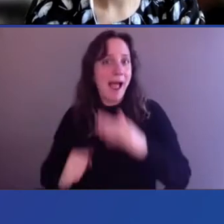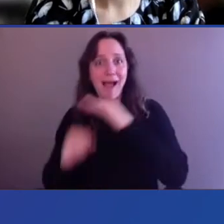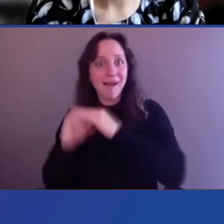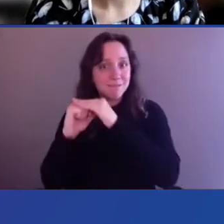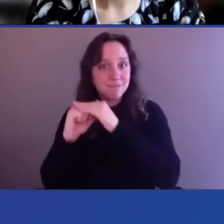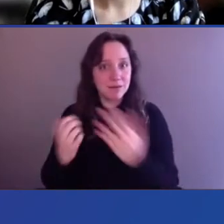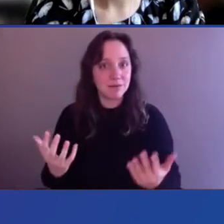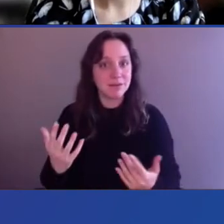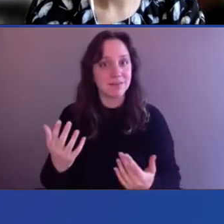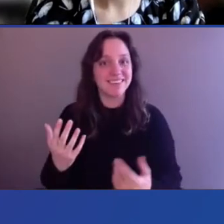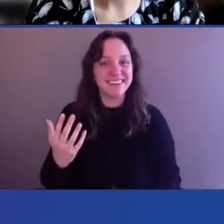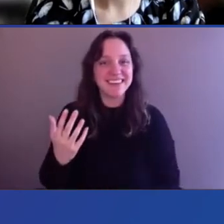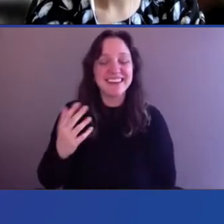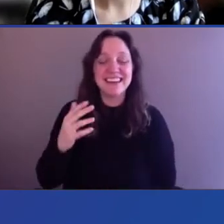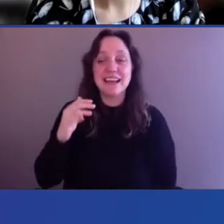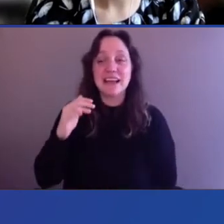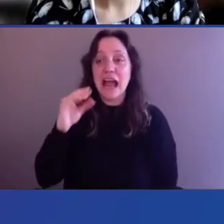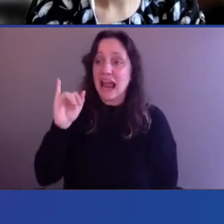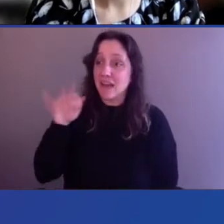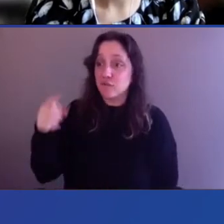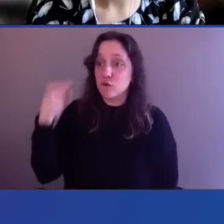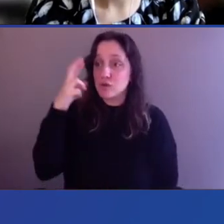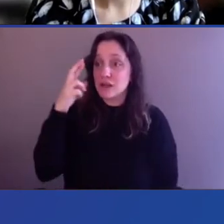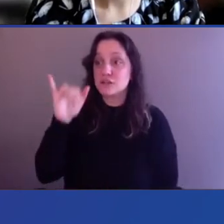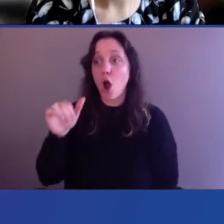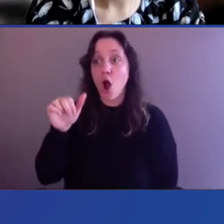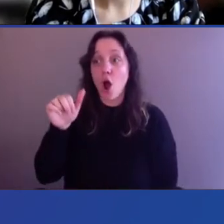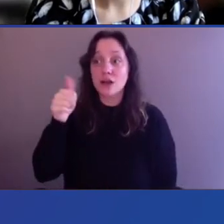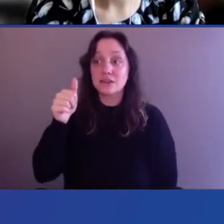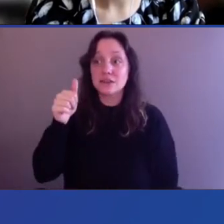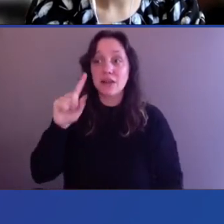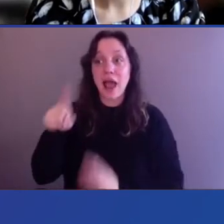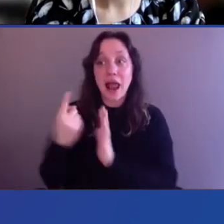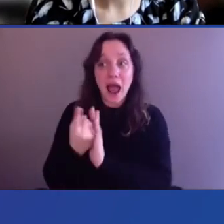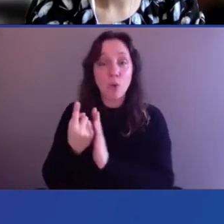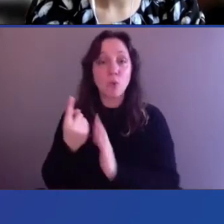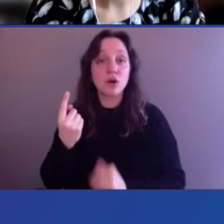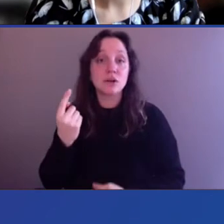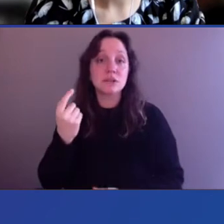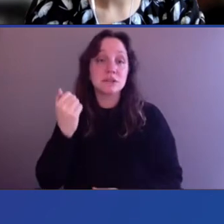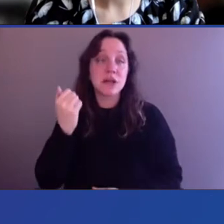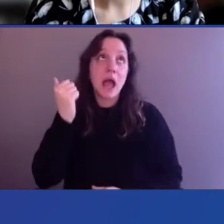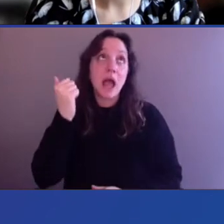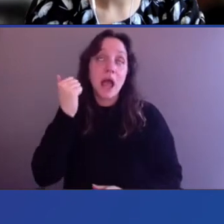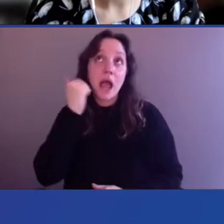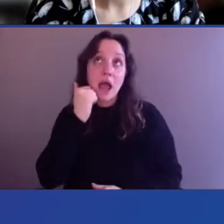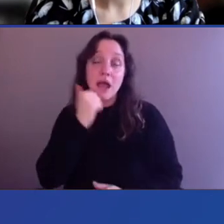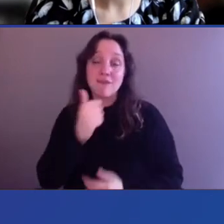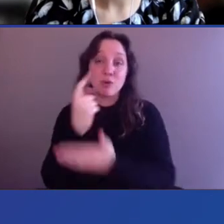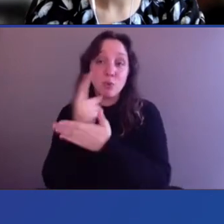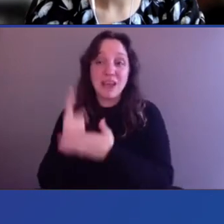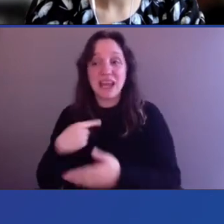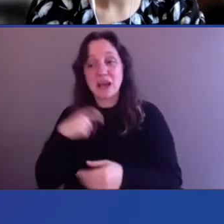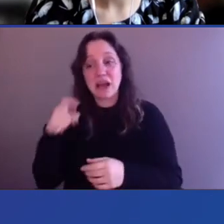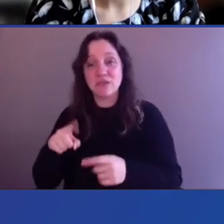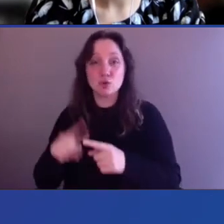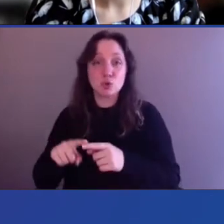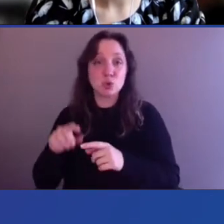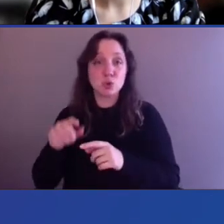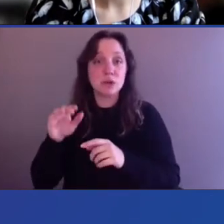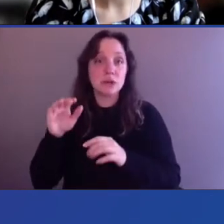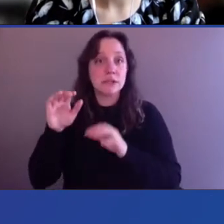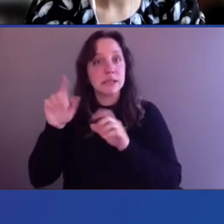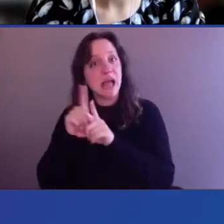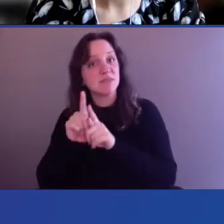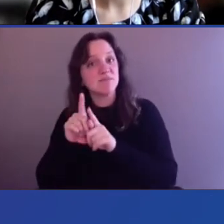spending, 10 hours a week on it, then you may need to register. Even still, your